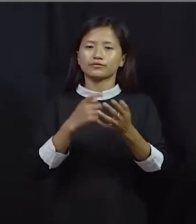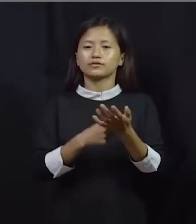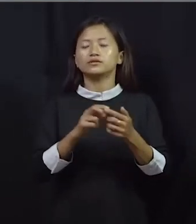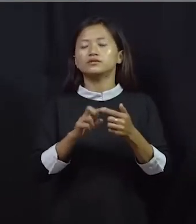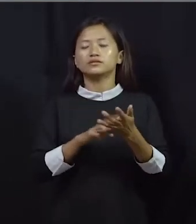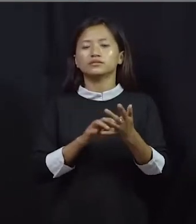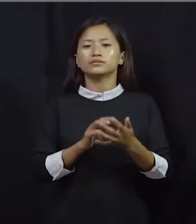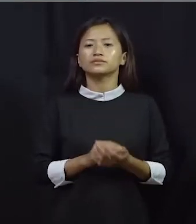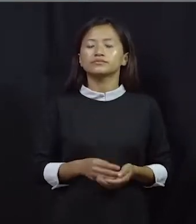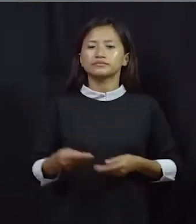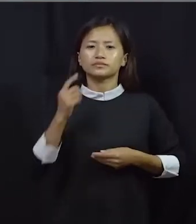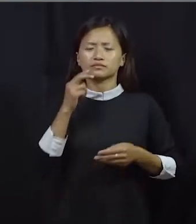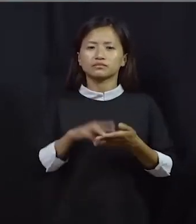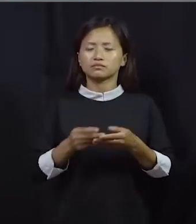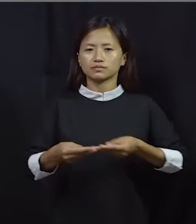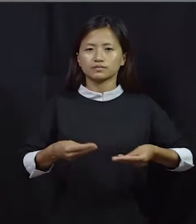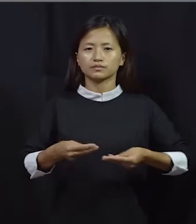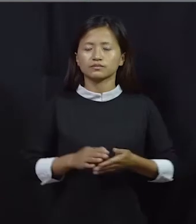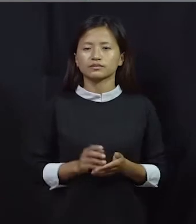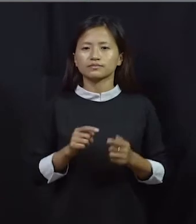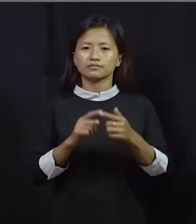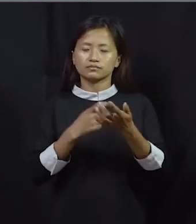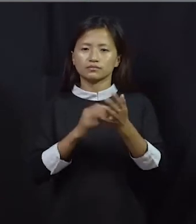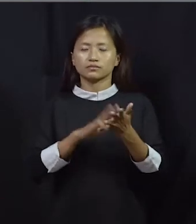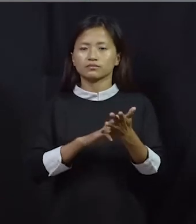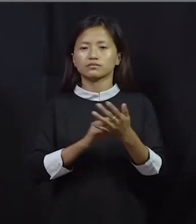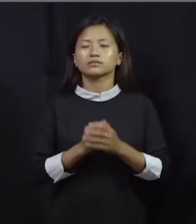there is no business, it cannot be termed as a